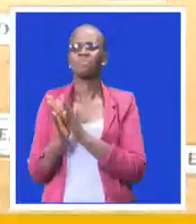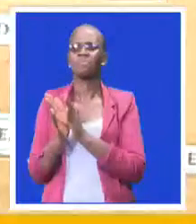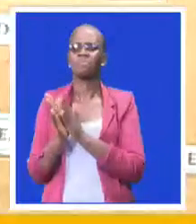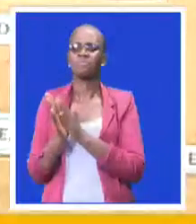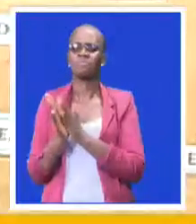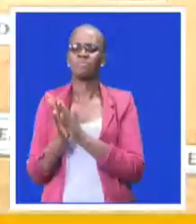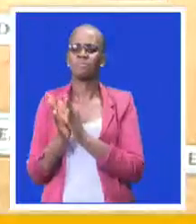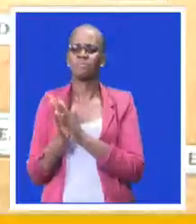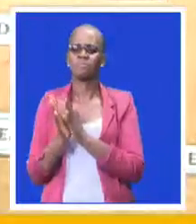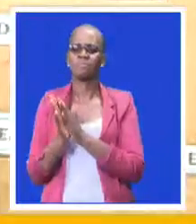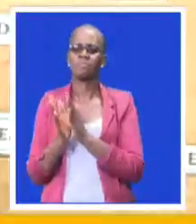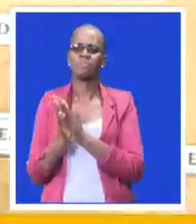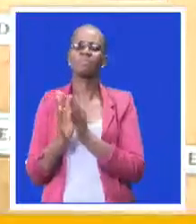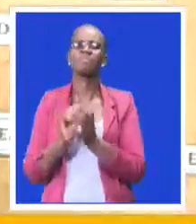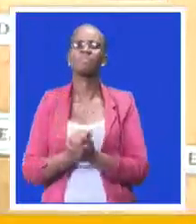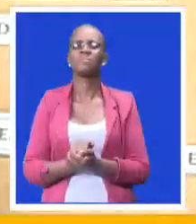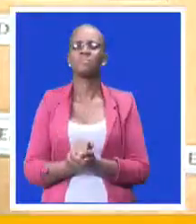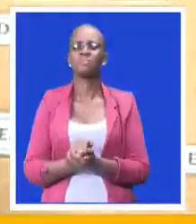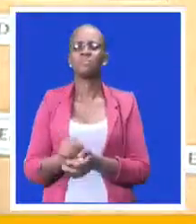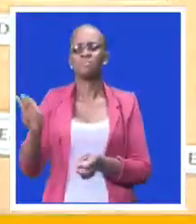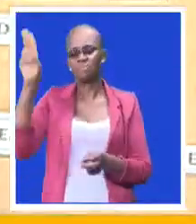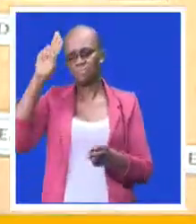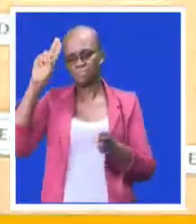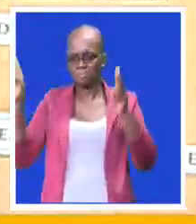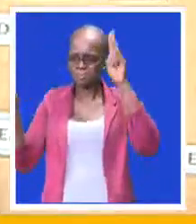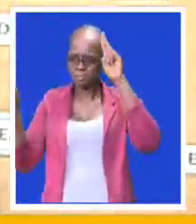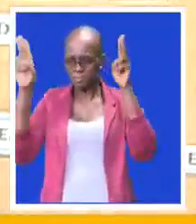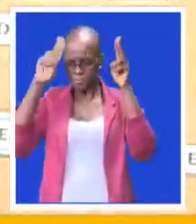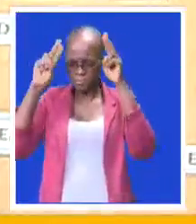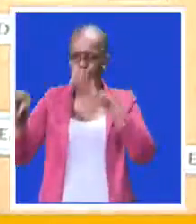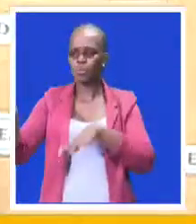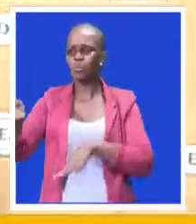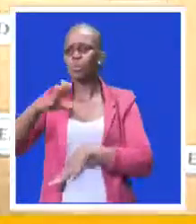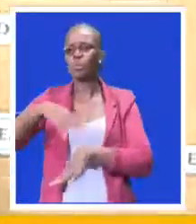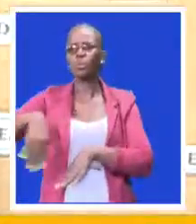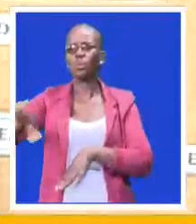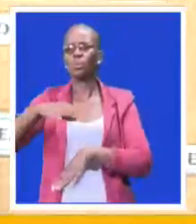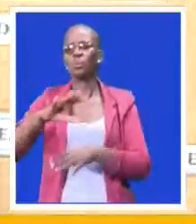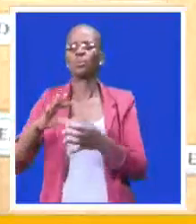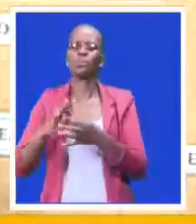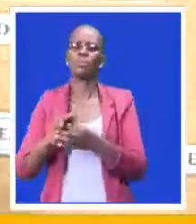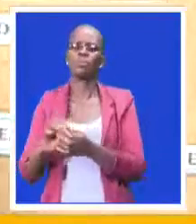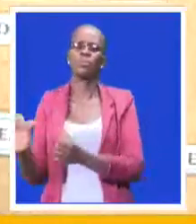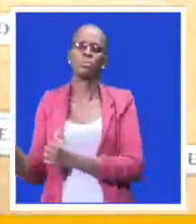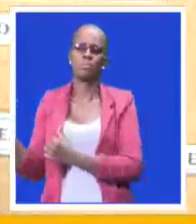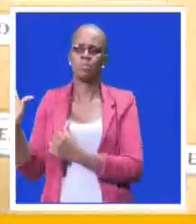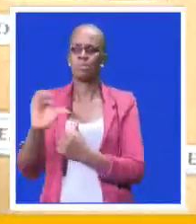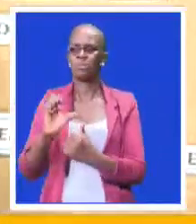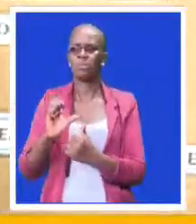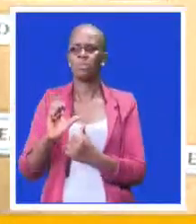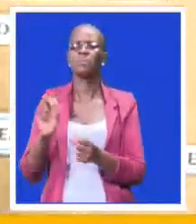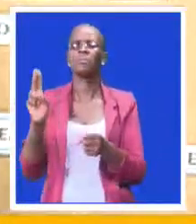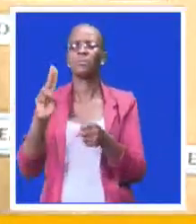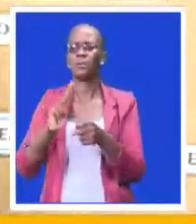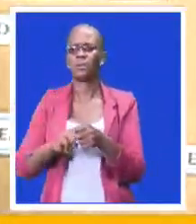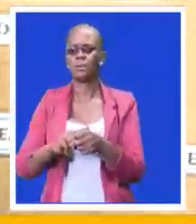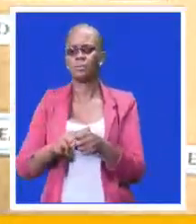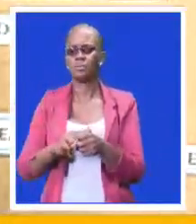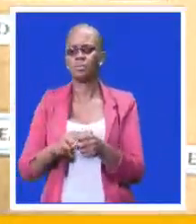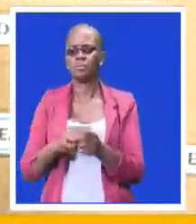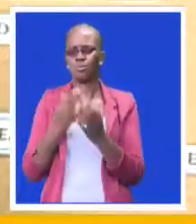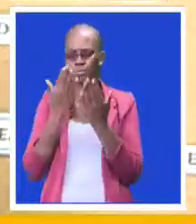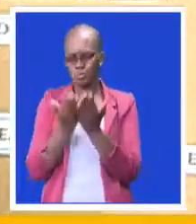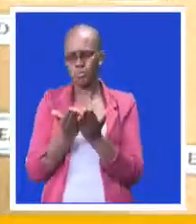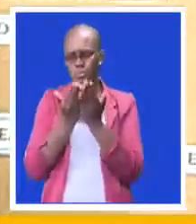la, tra la la la la la la. Good afternoon, everybody. We are back together again to learn to read and write